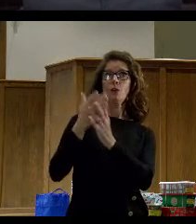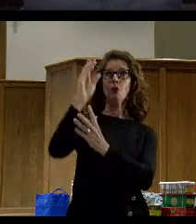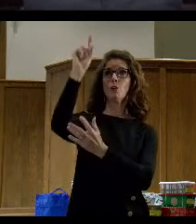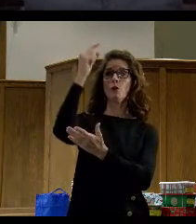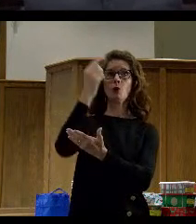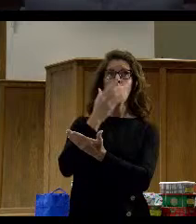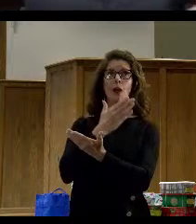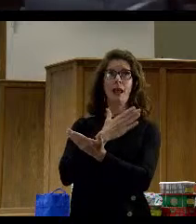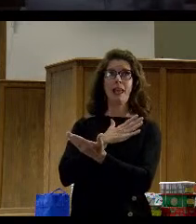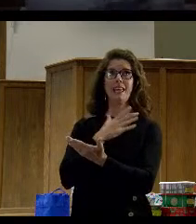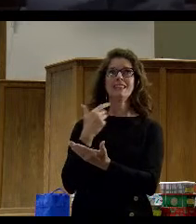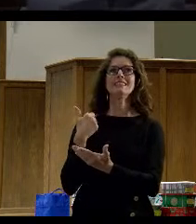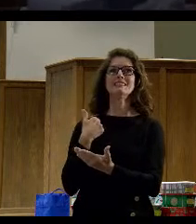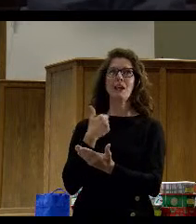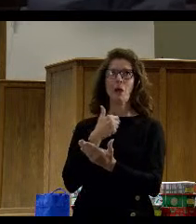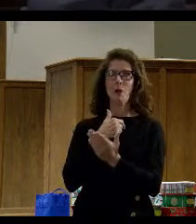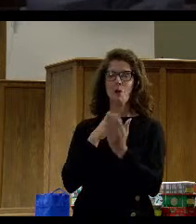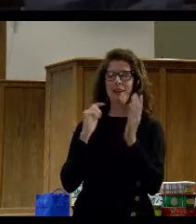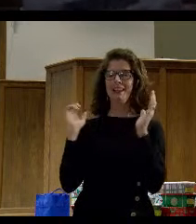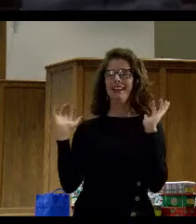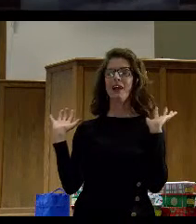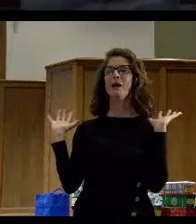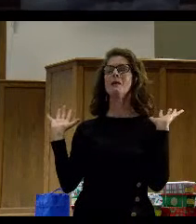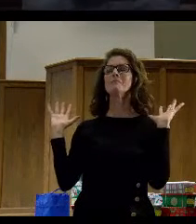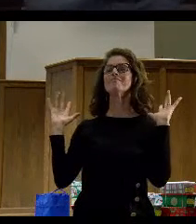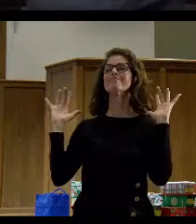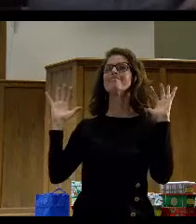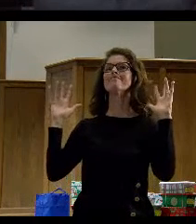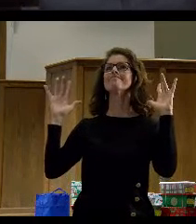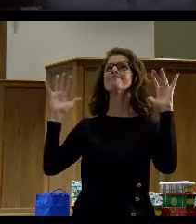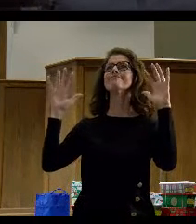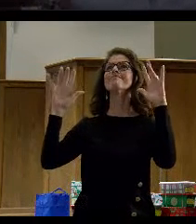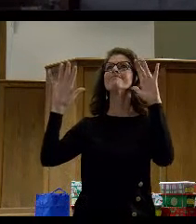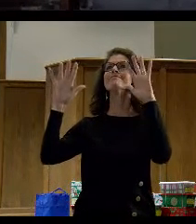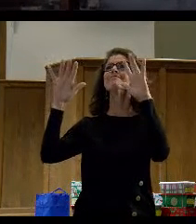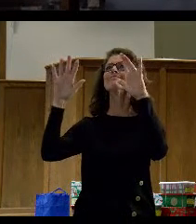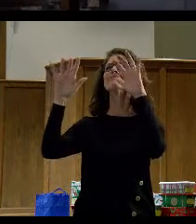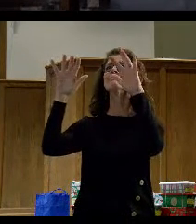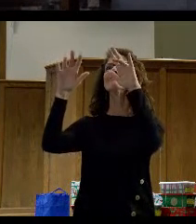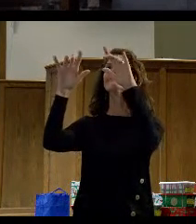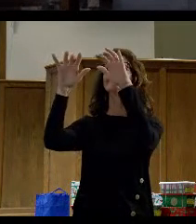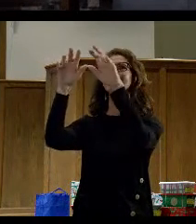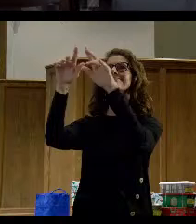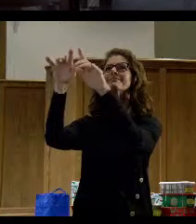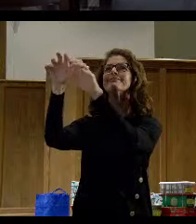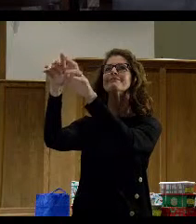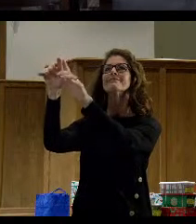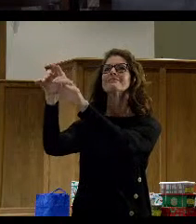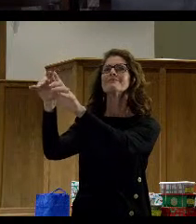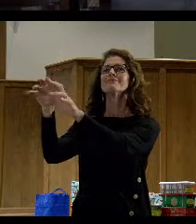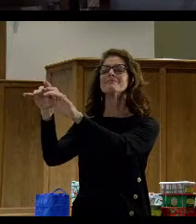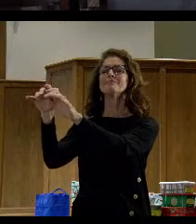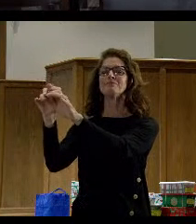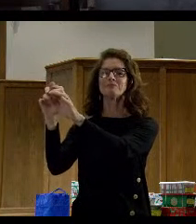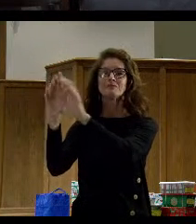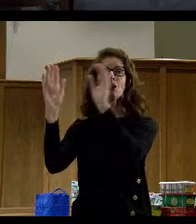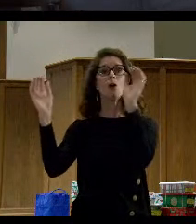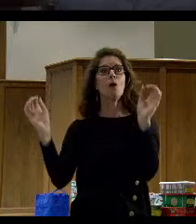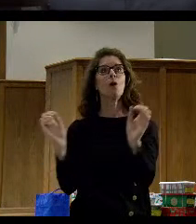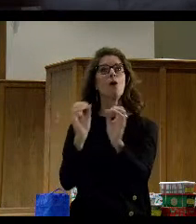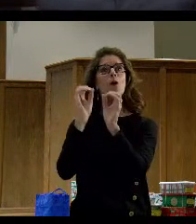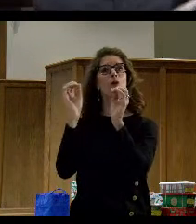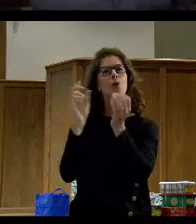we come. Oh, now by your grace we come.